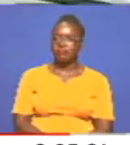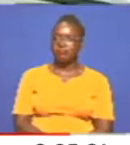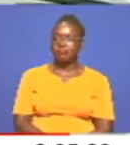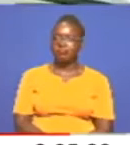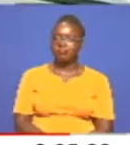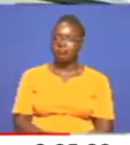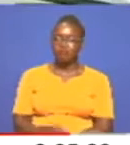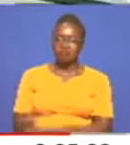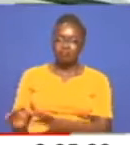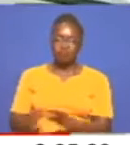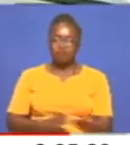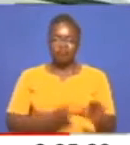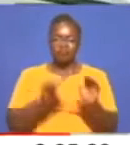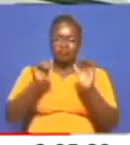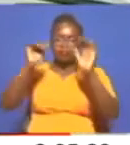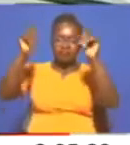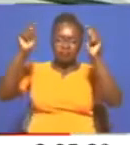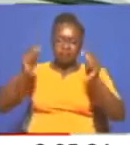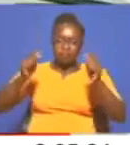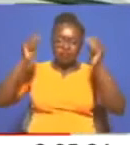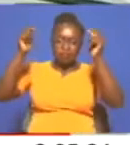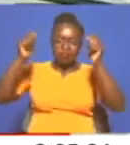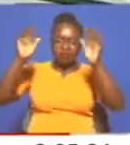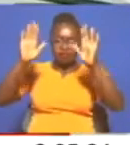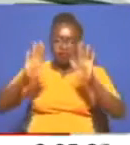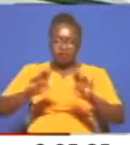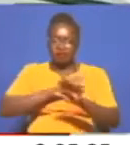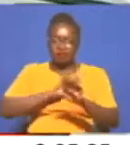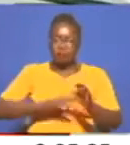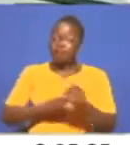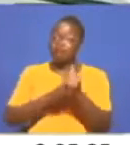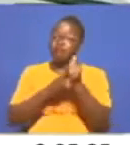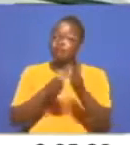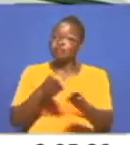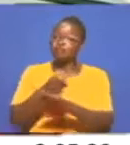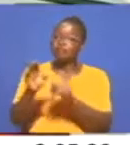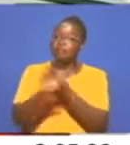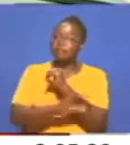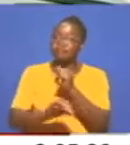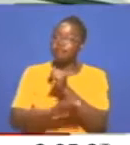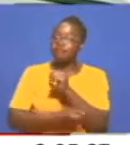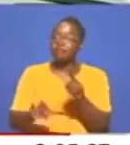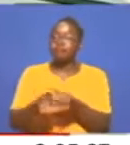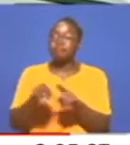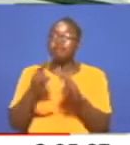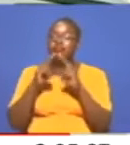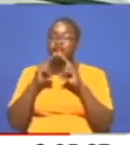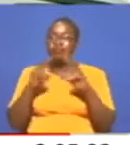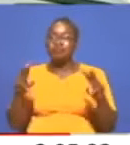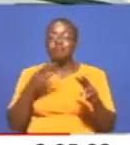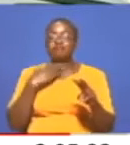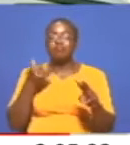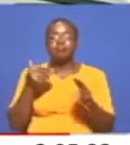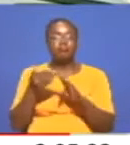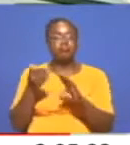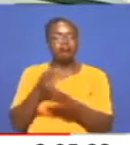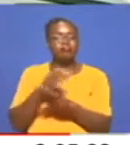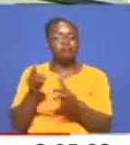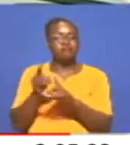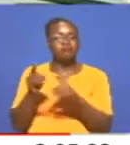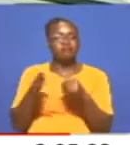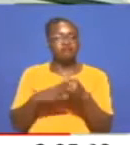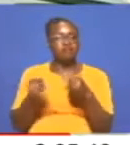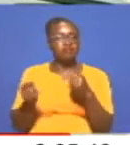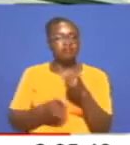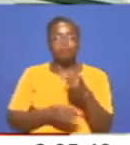As political campaigns gain momentum, religious leaders across the country are calling for peace ahead of the 9th August general